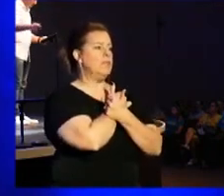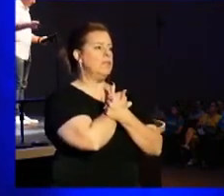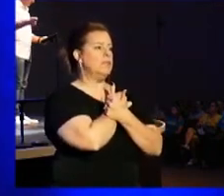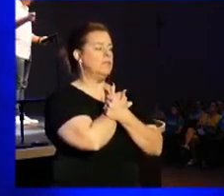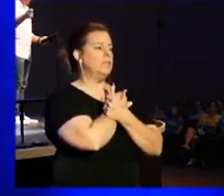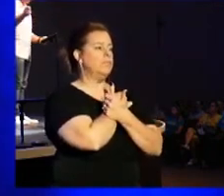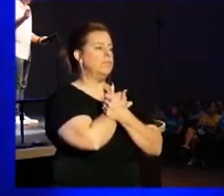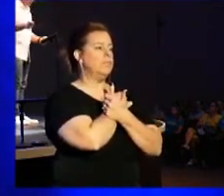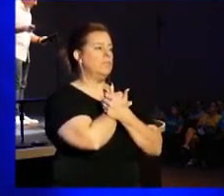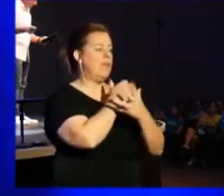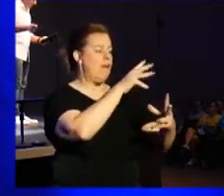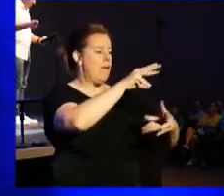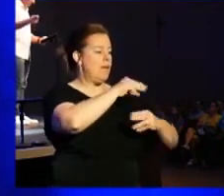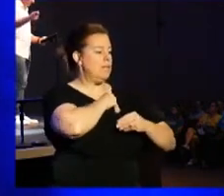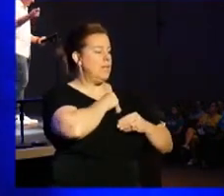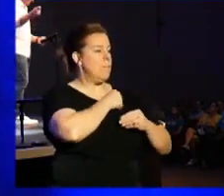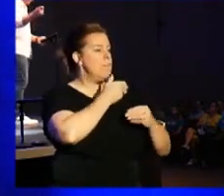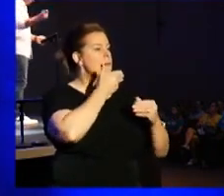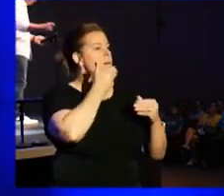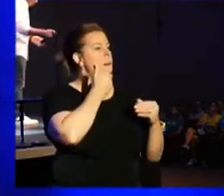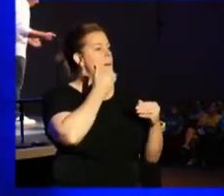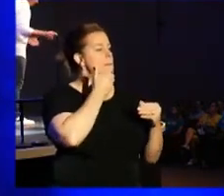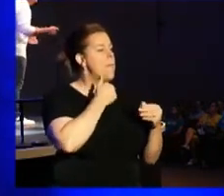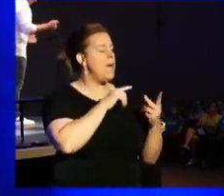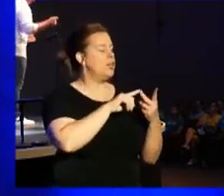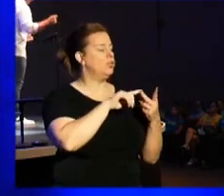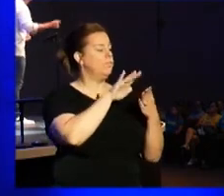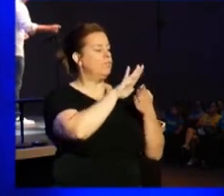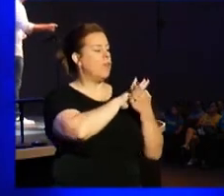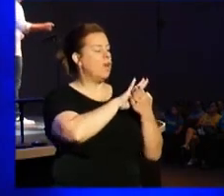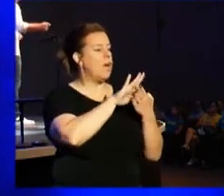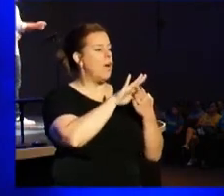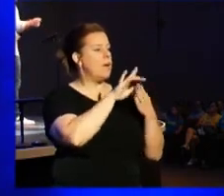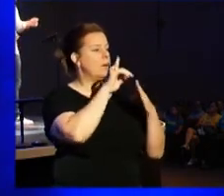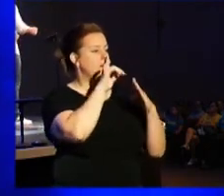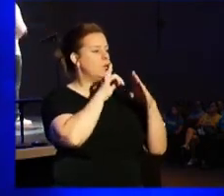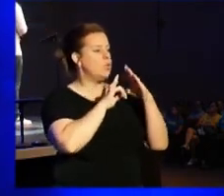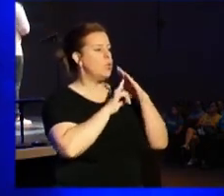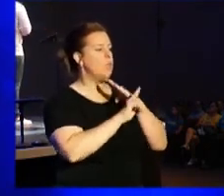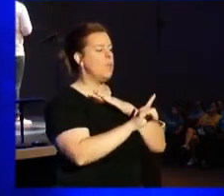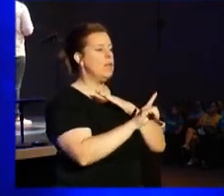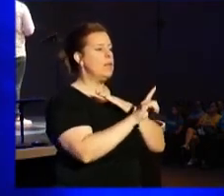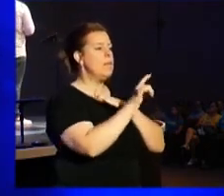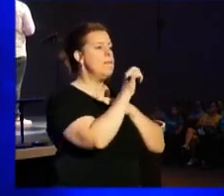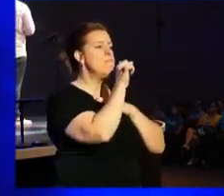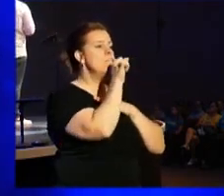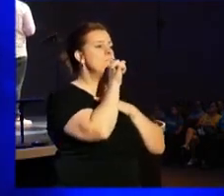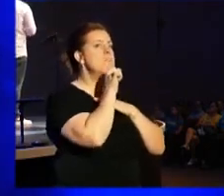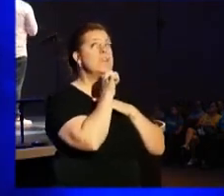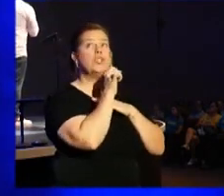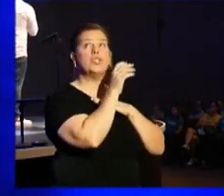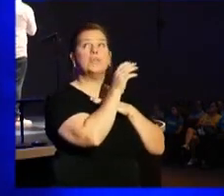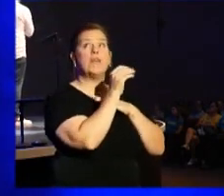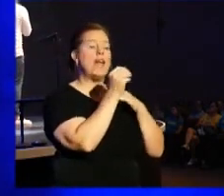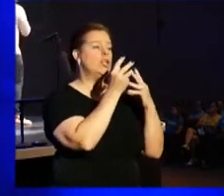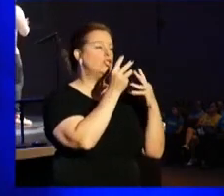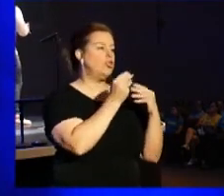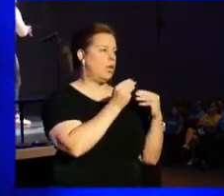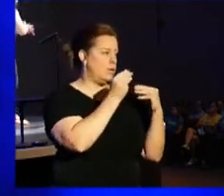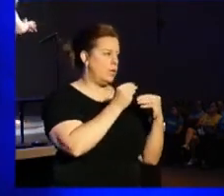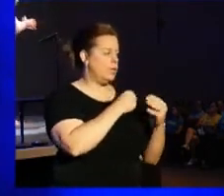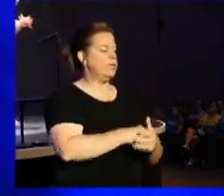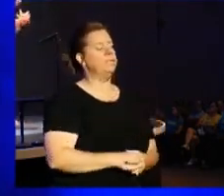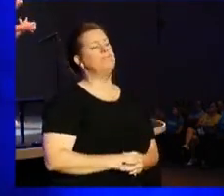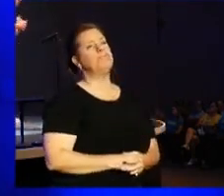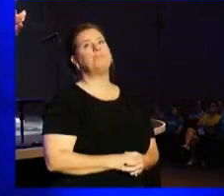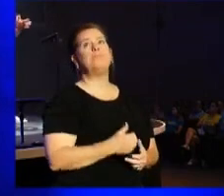compassion, kindness, humility, gentleness, and patience. Anytime you see the